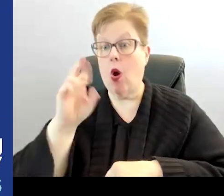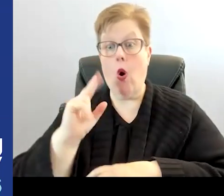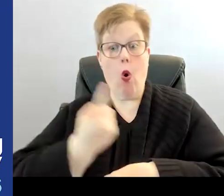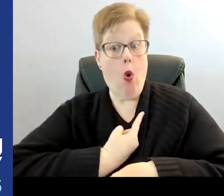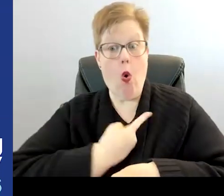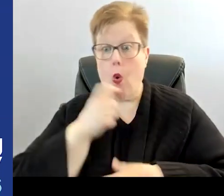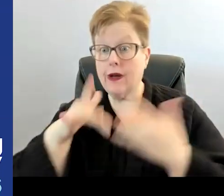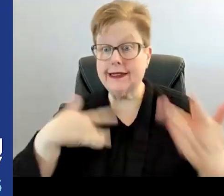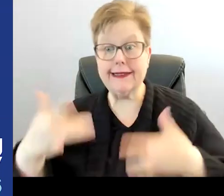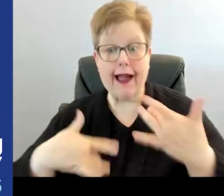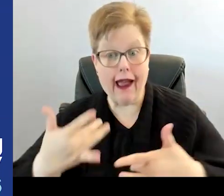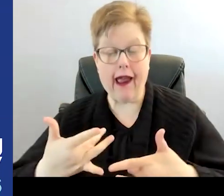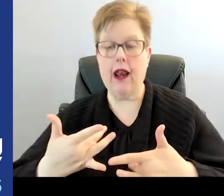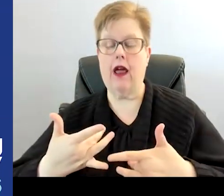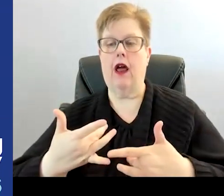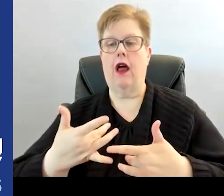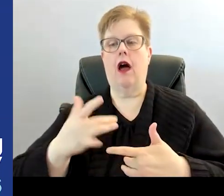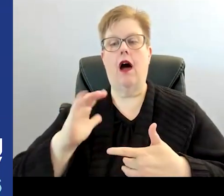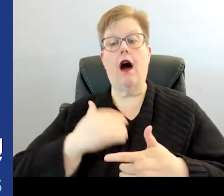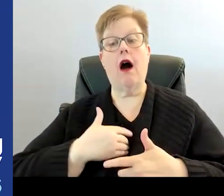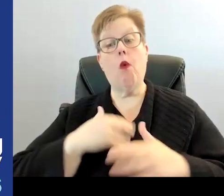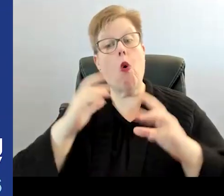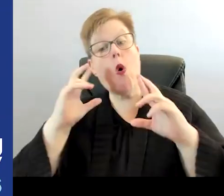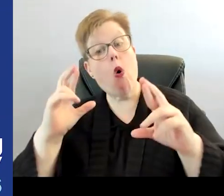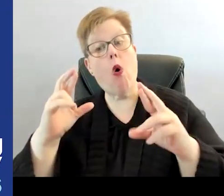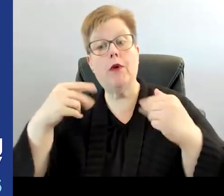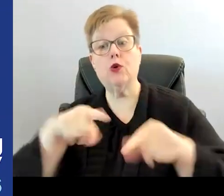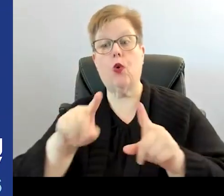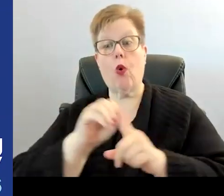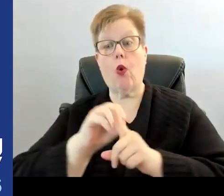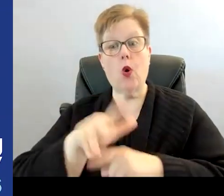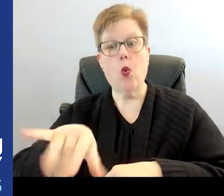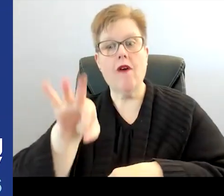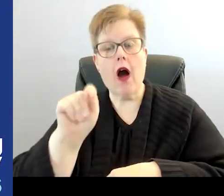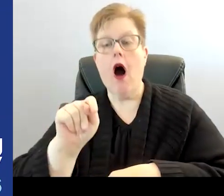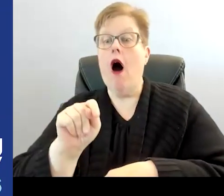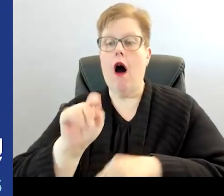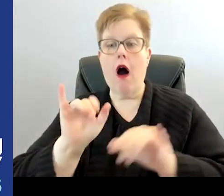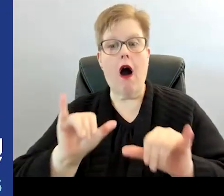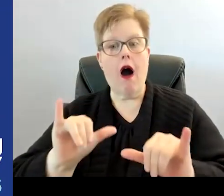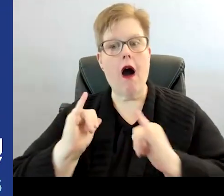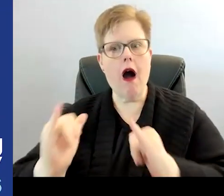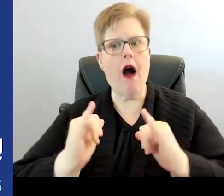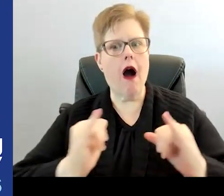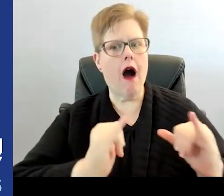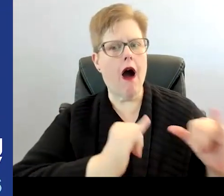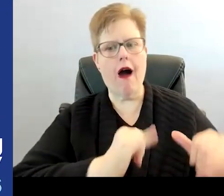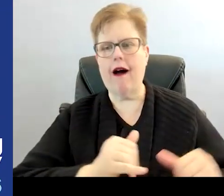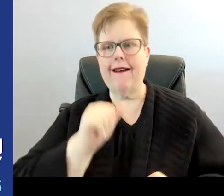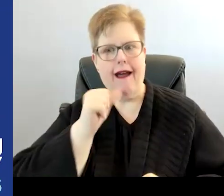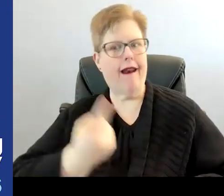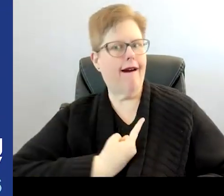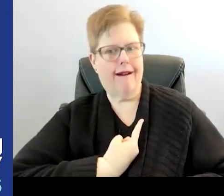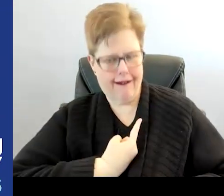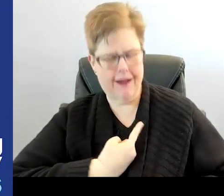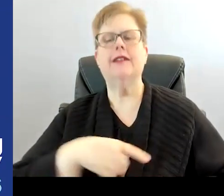excited about something. And one of our hopes in orientation is that you'll find out that's not the case. So thank